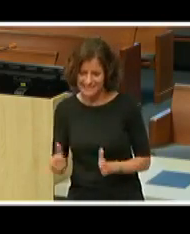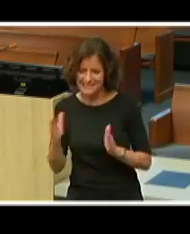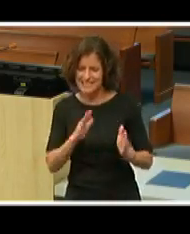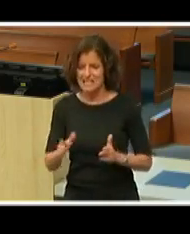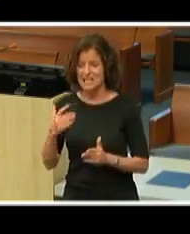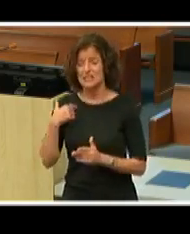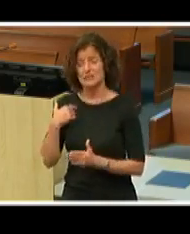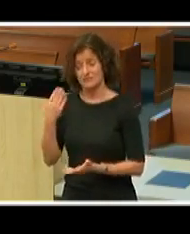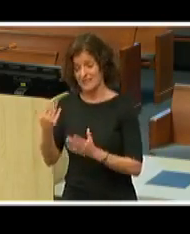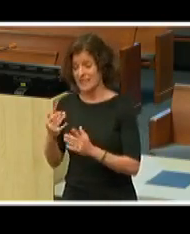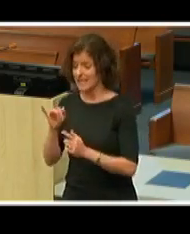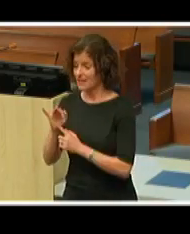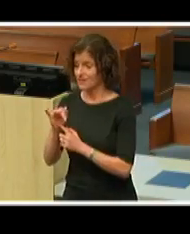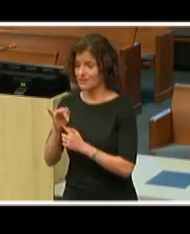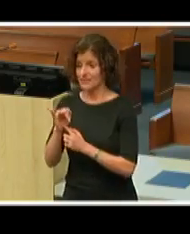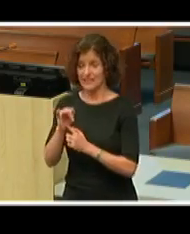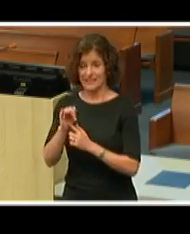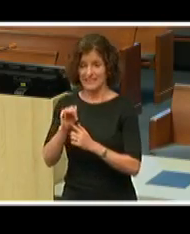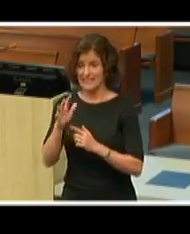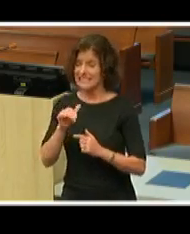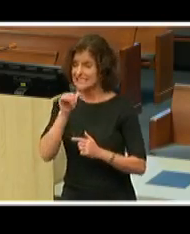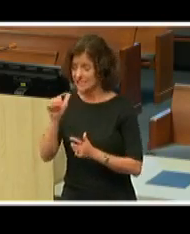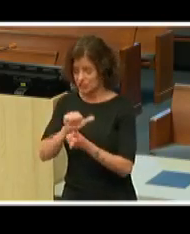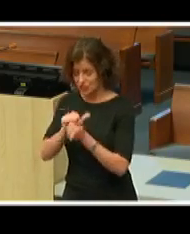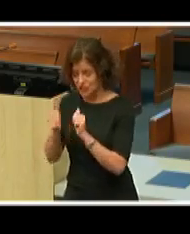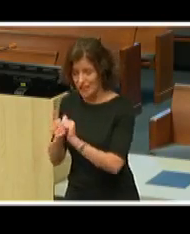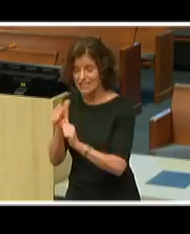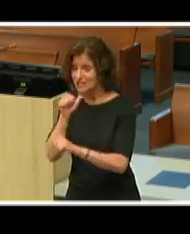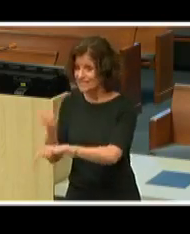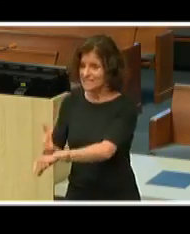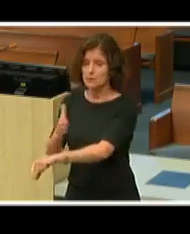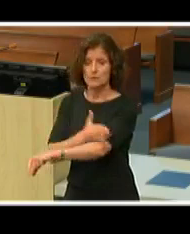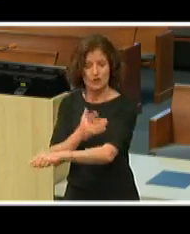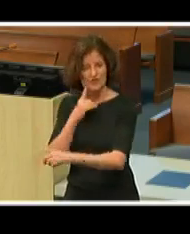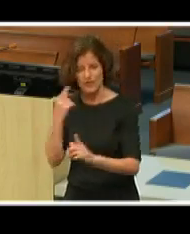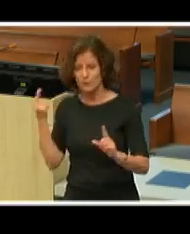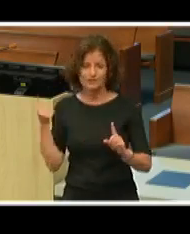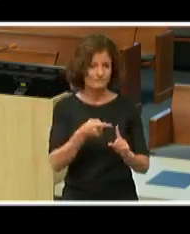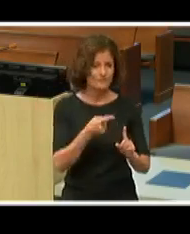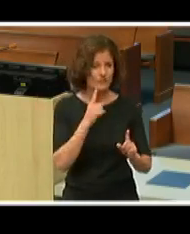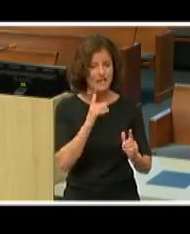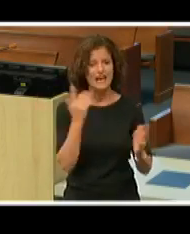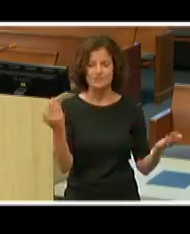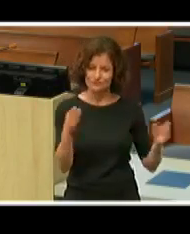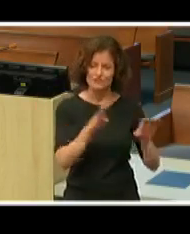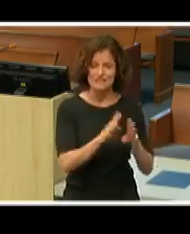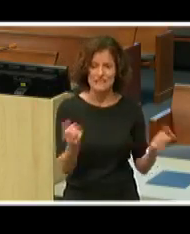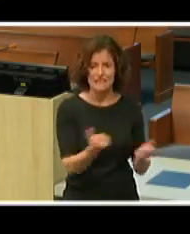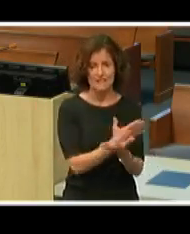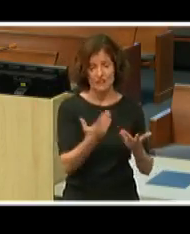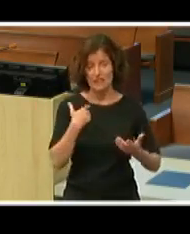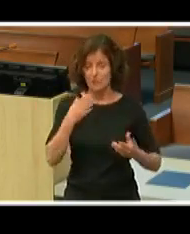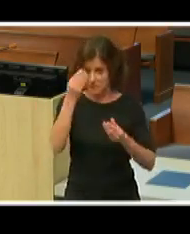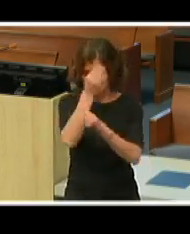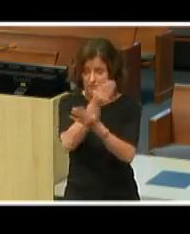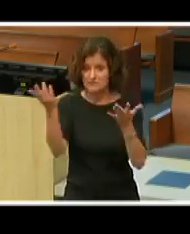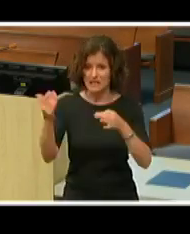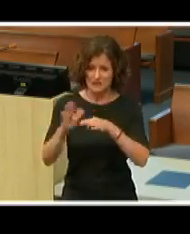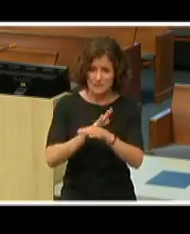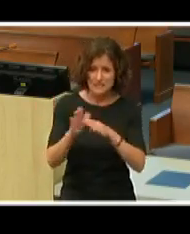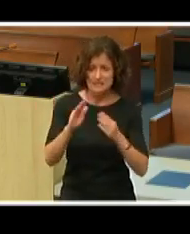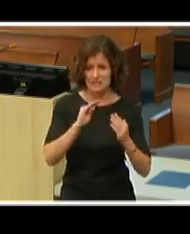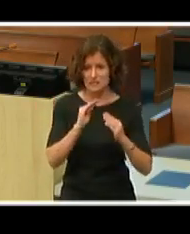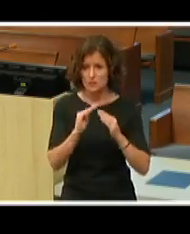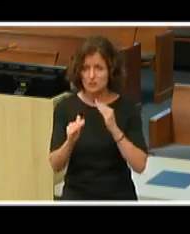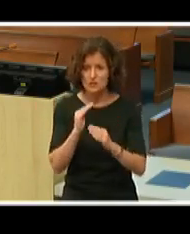trigger if things don't change. And essentially that's a warning to the community and the business community and everybody that